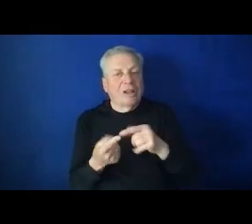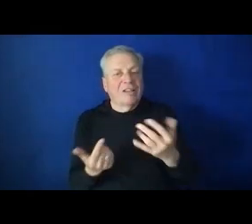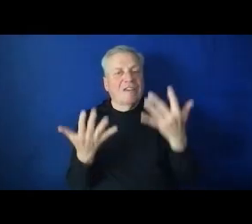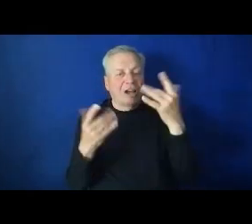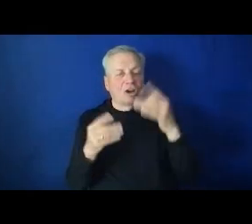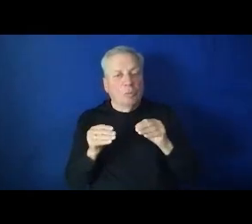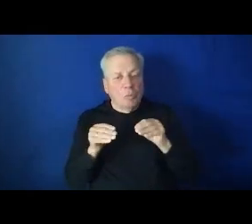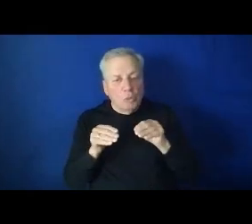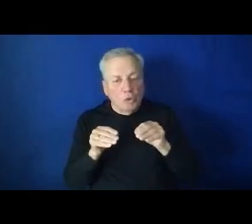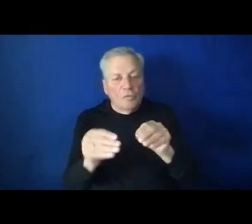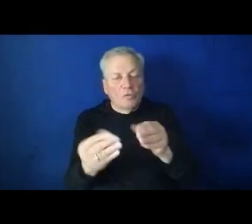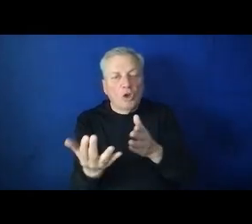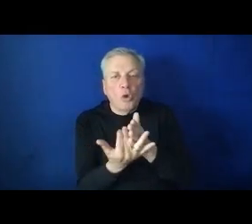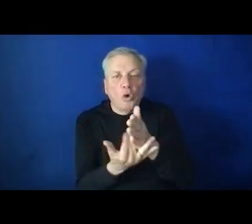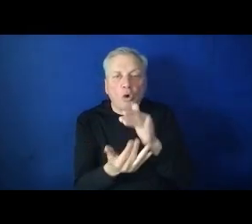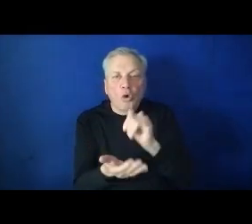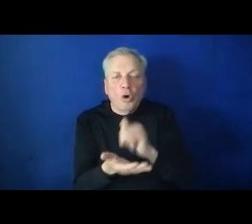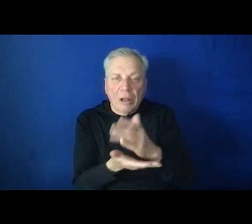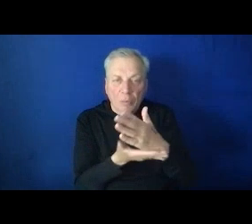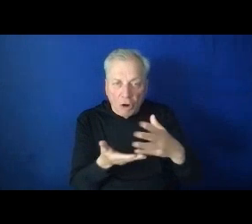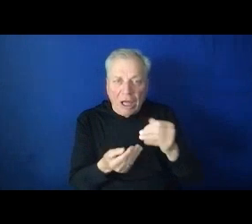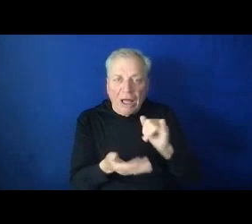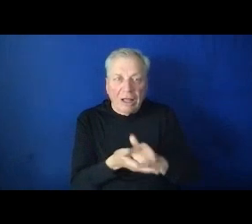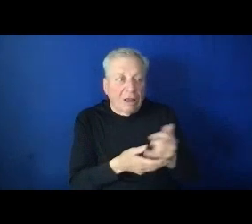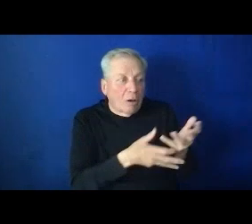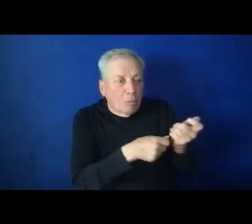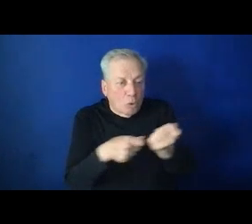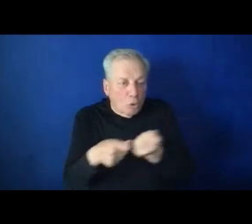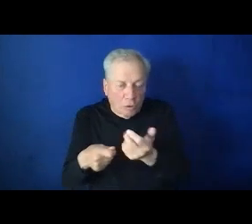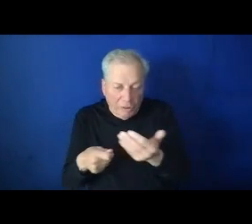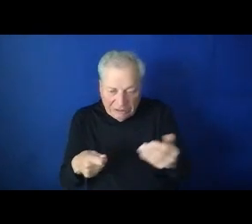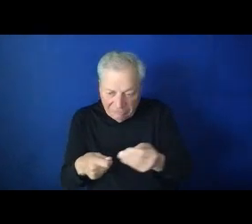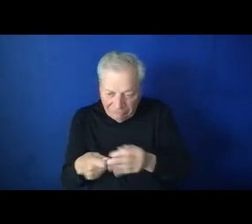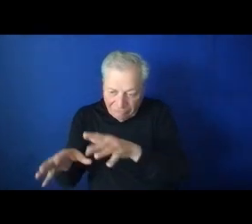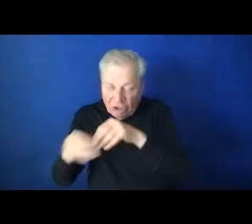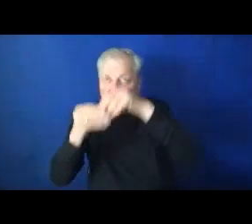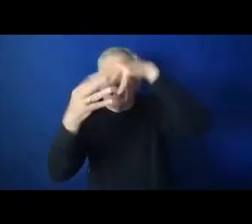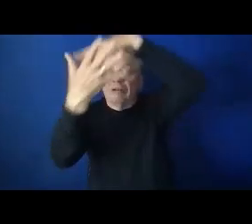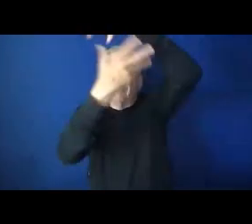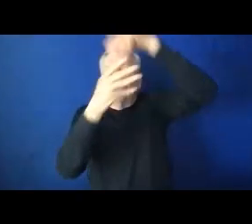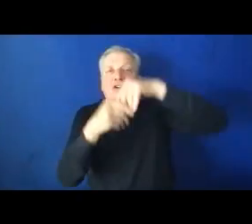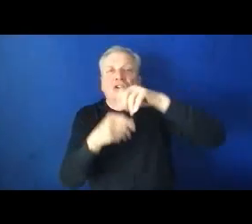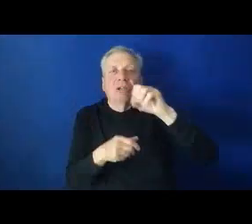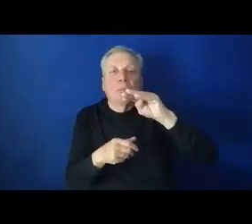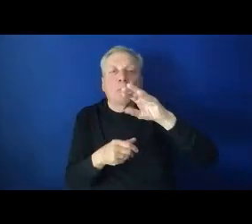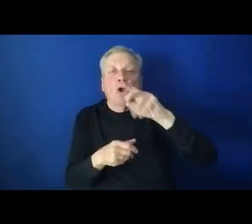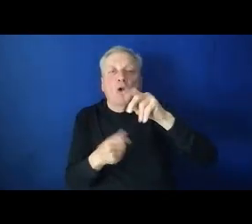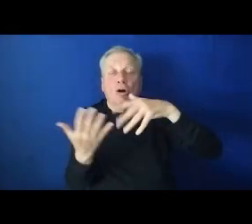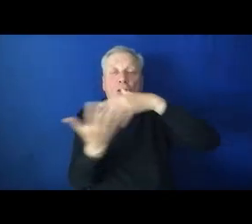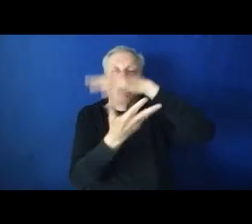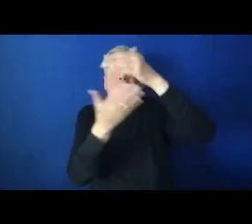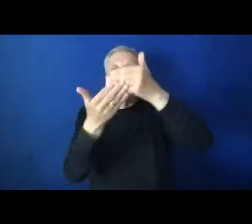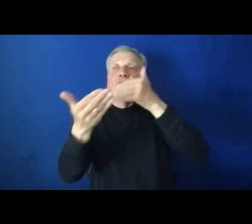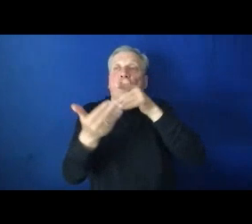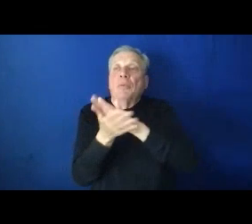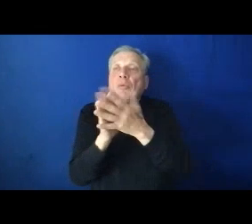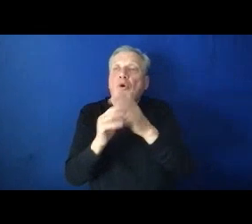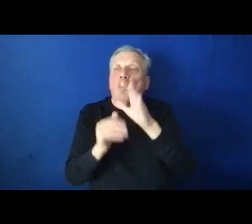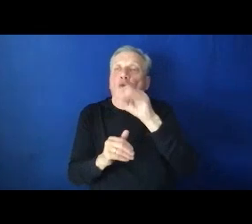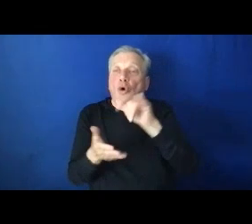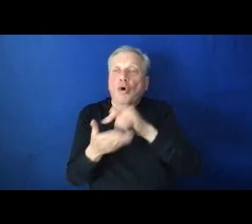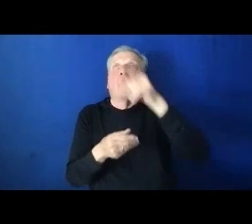through the convection column and it pulls debris up into the smoke. And then before it completely cools, that debris